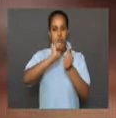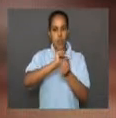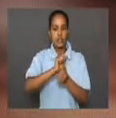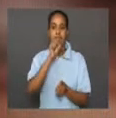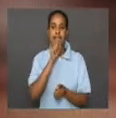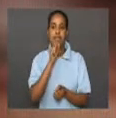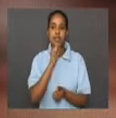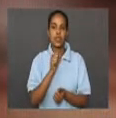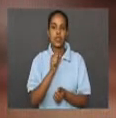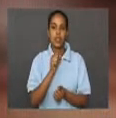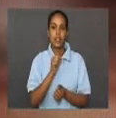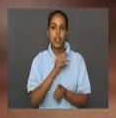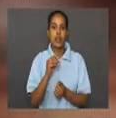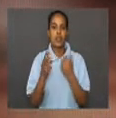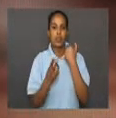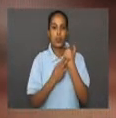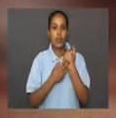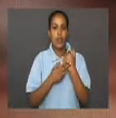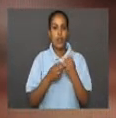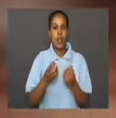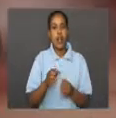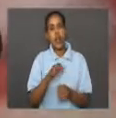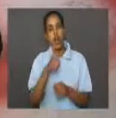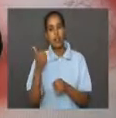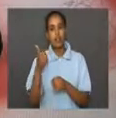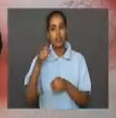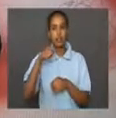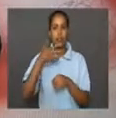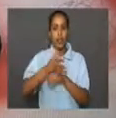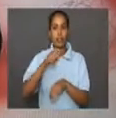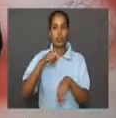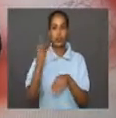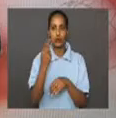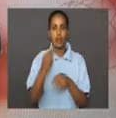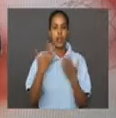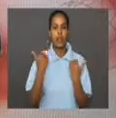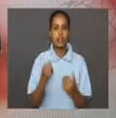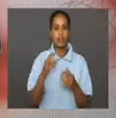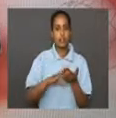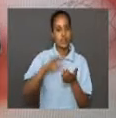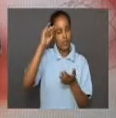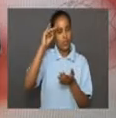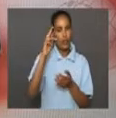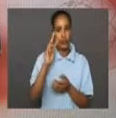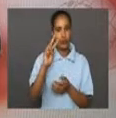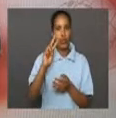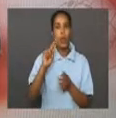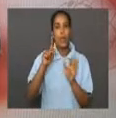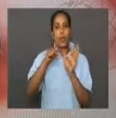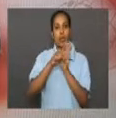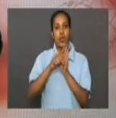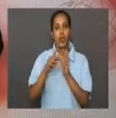into starch and stored for later use. Let us study the two